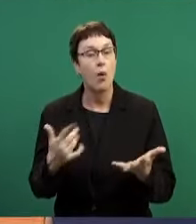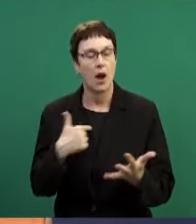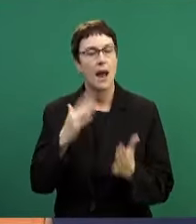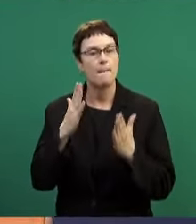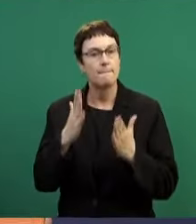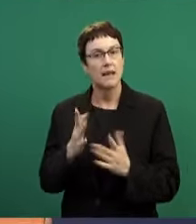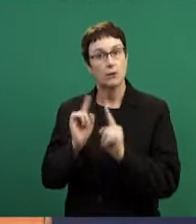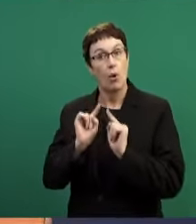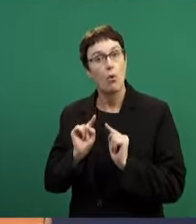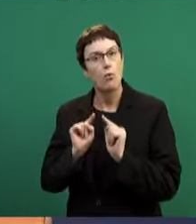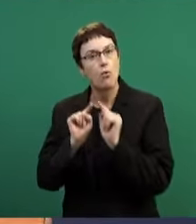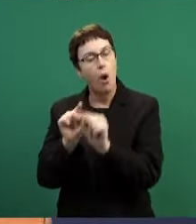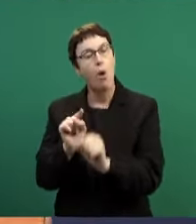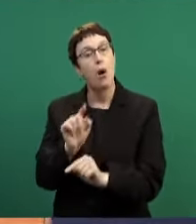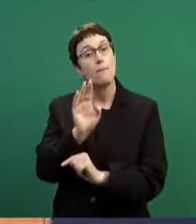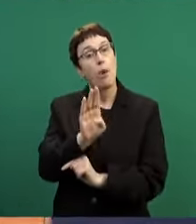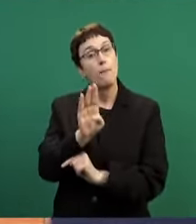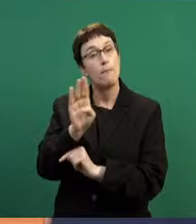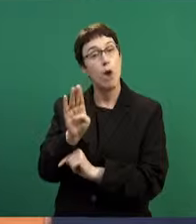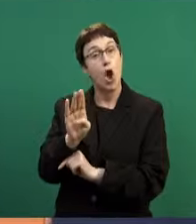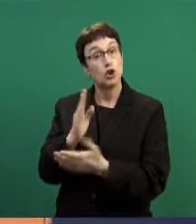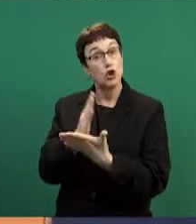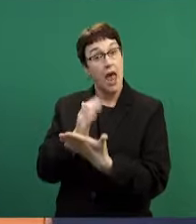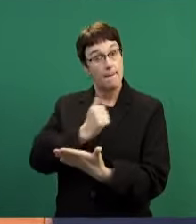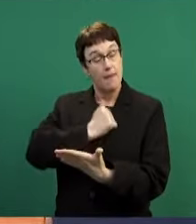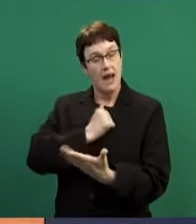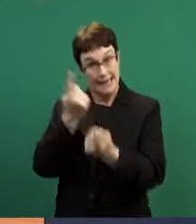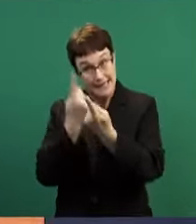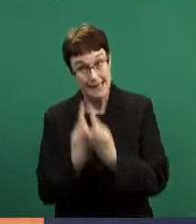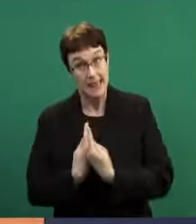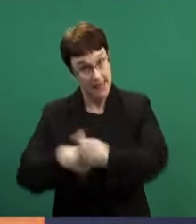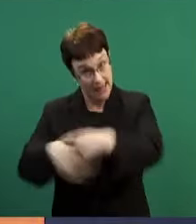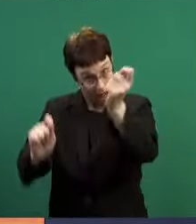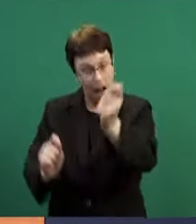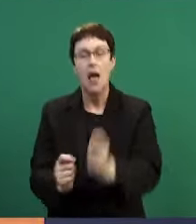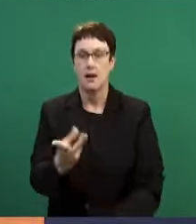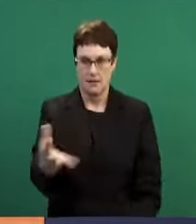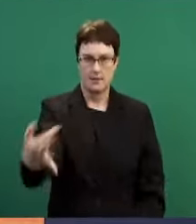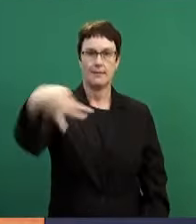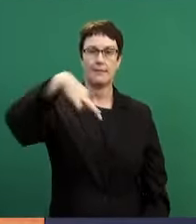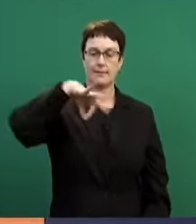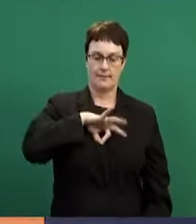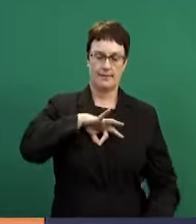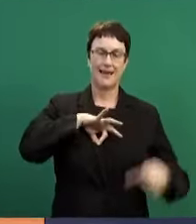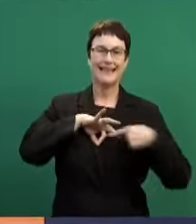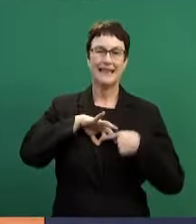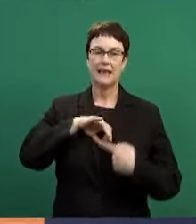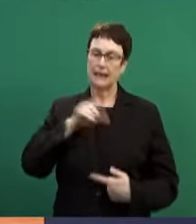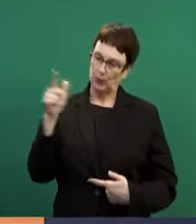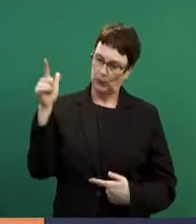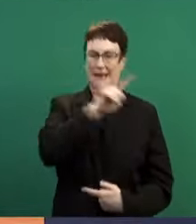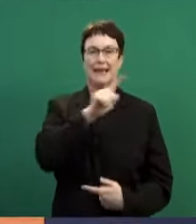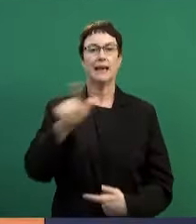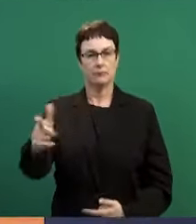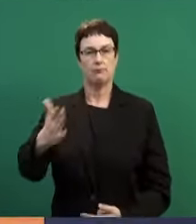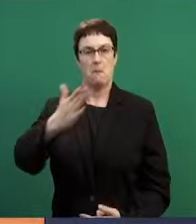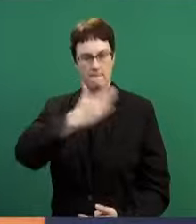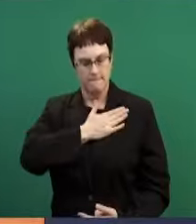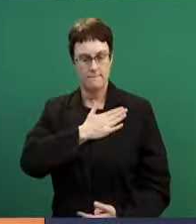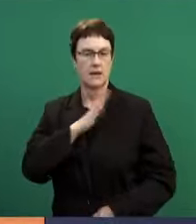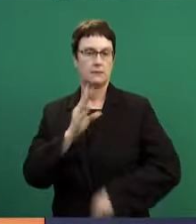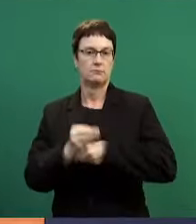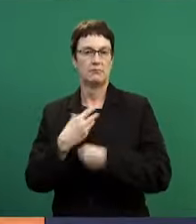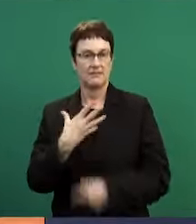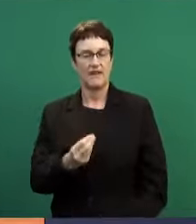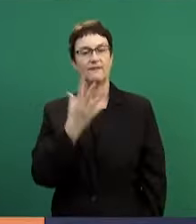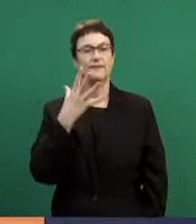shares. And once I have sold my Bloomberg shares, I can then sit pretty with